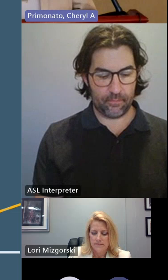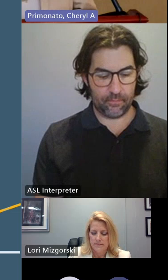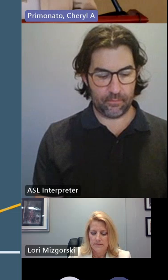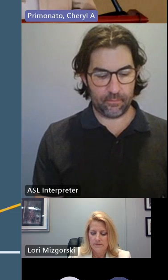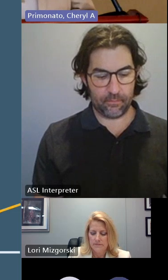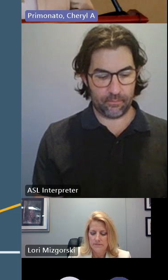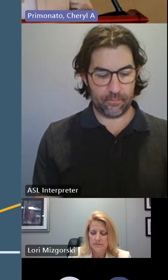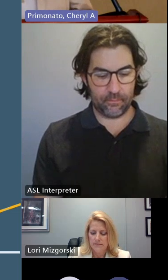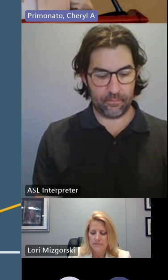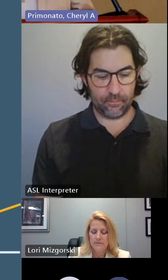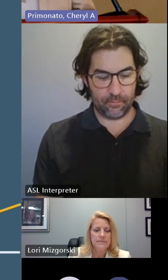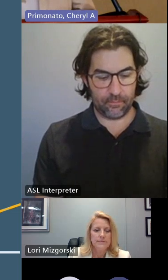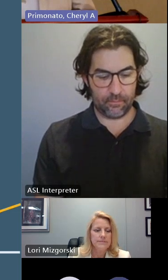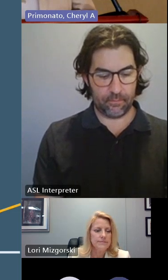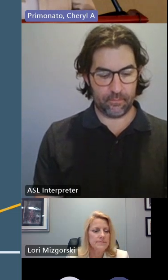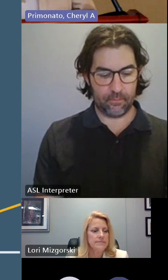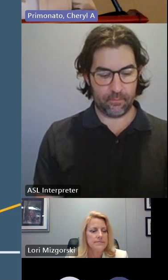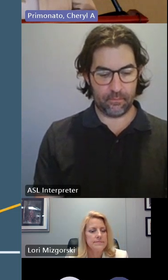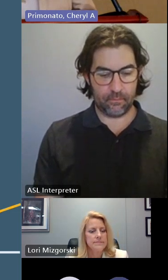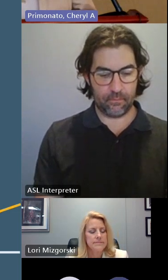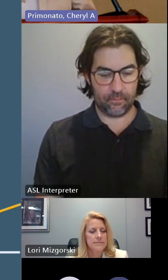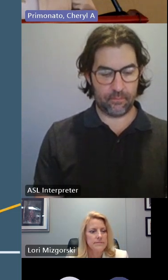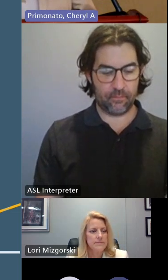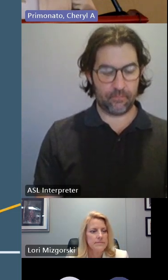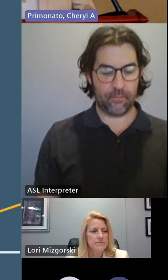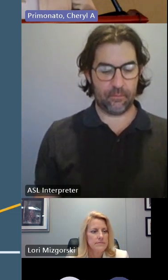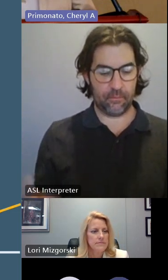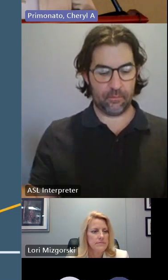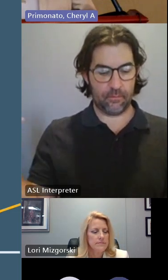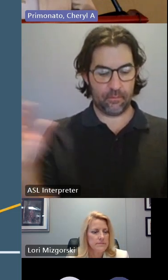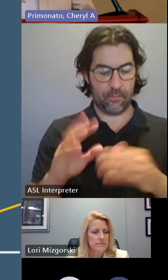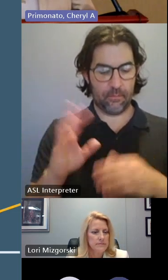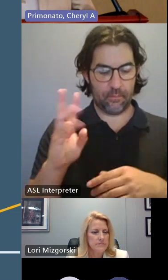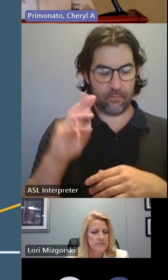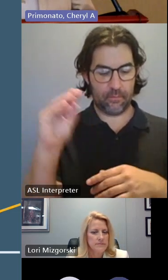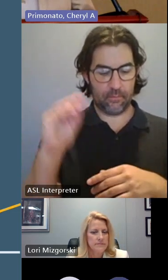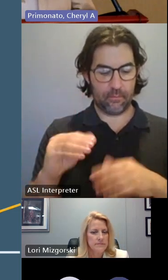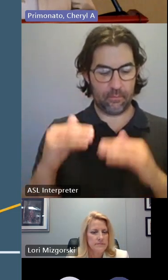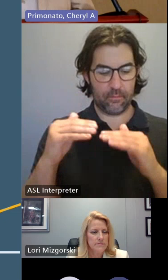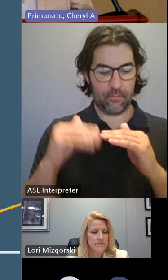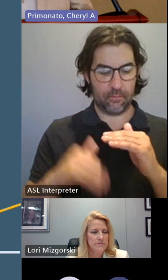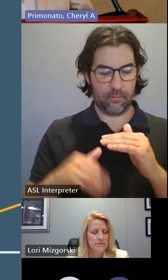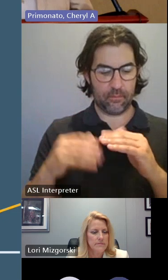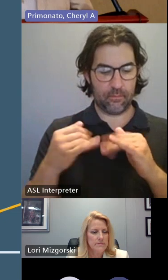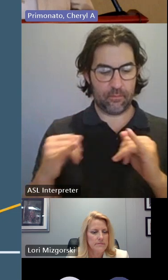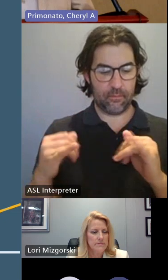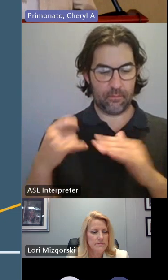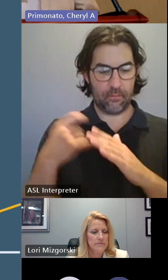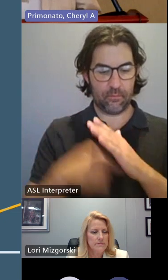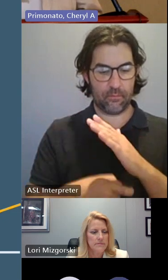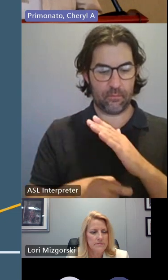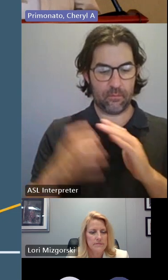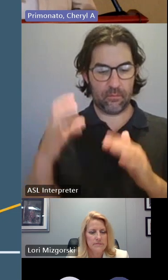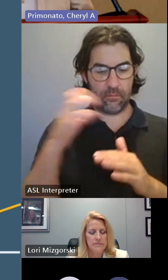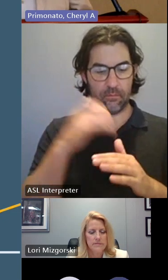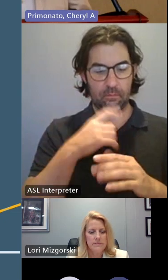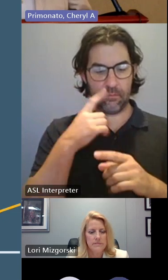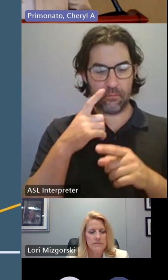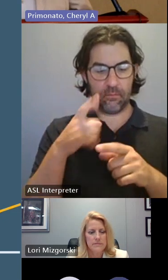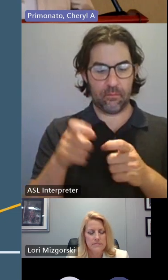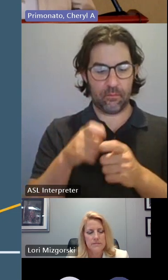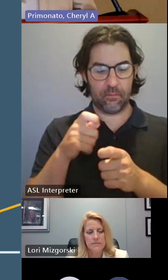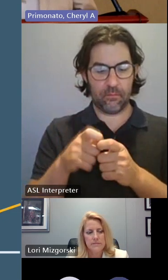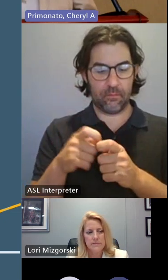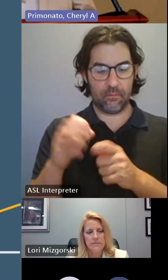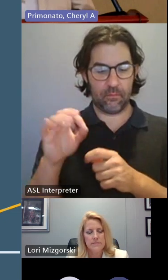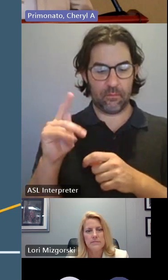The grand total of these services were 6% below the independent cost estimate, which accounted for these factors. Staff